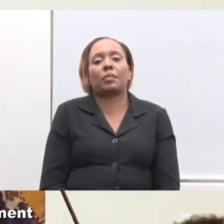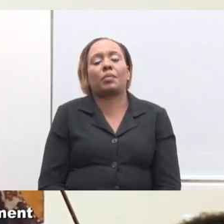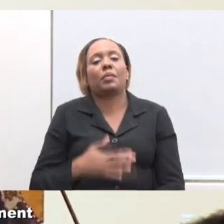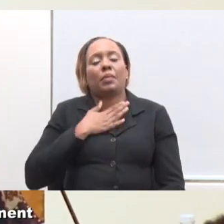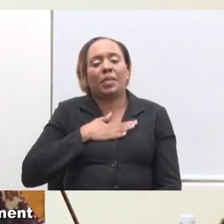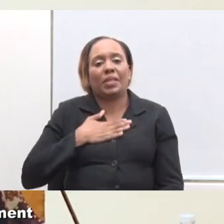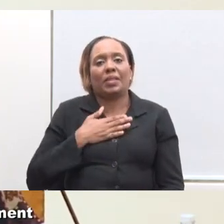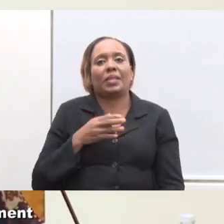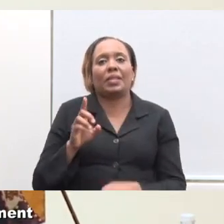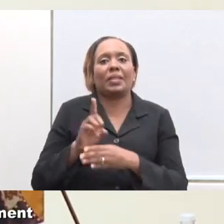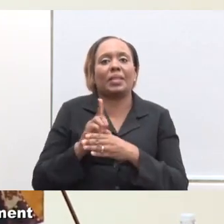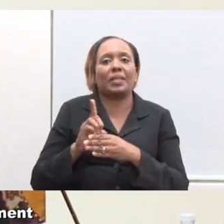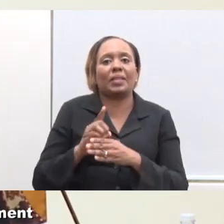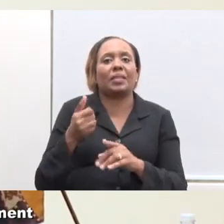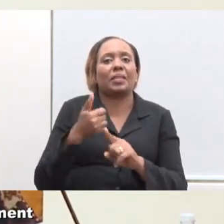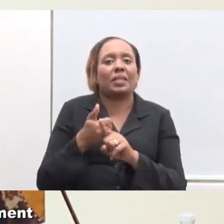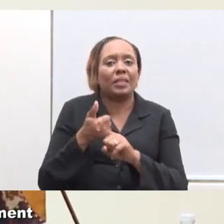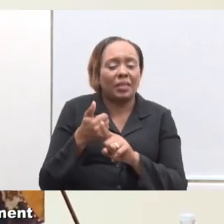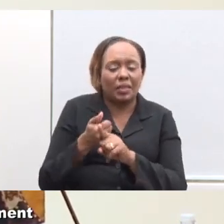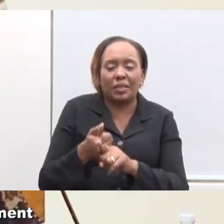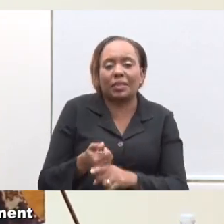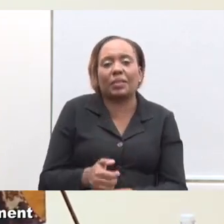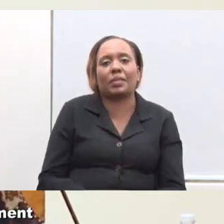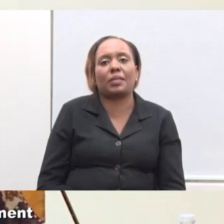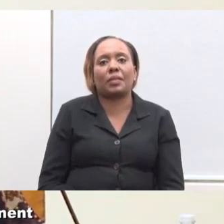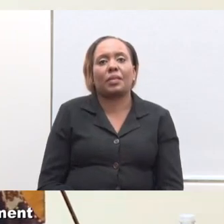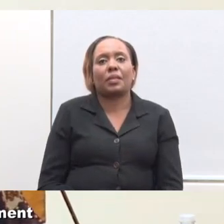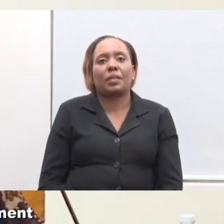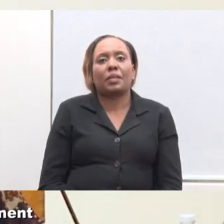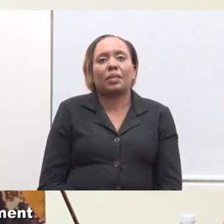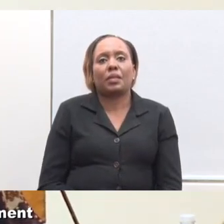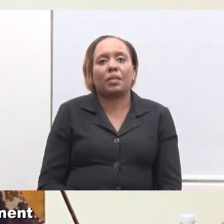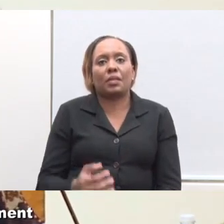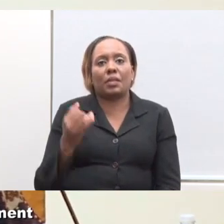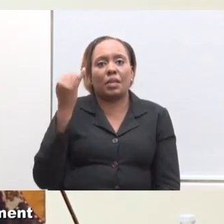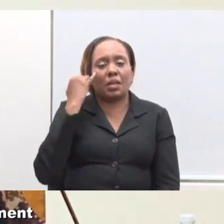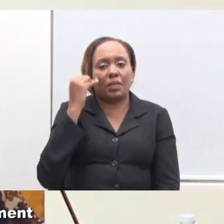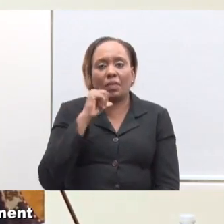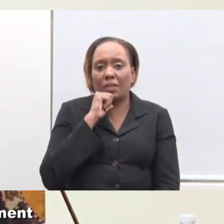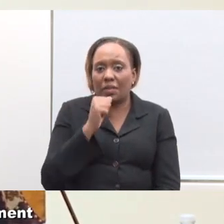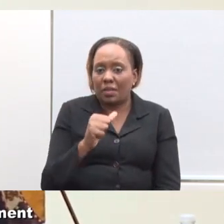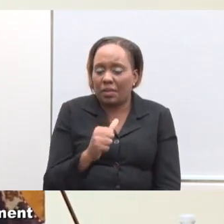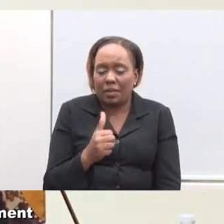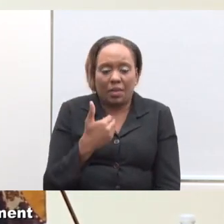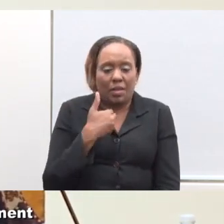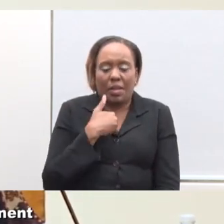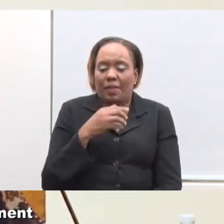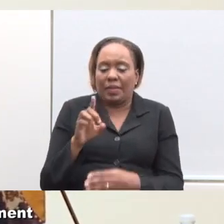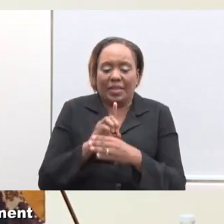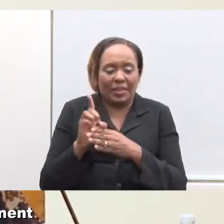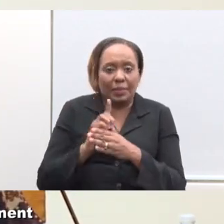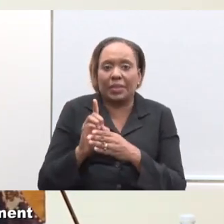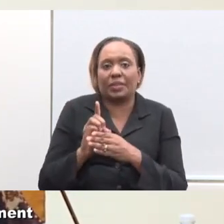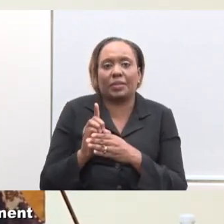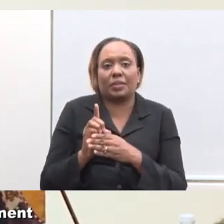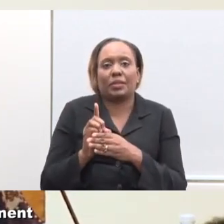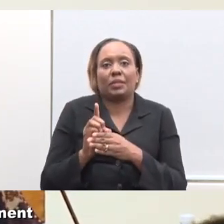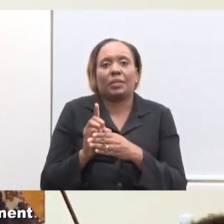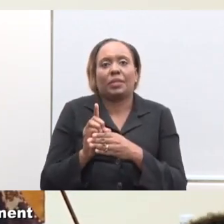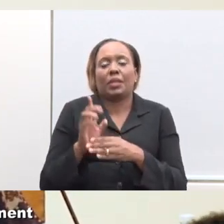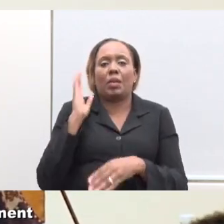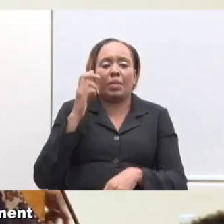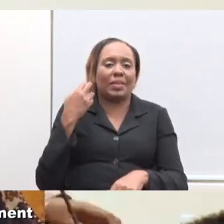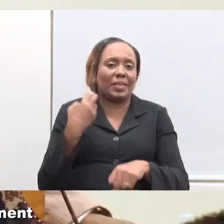discipline. Do not break rank, because if we break rank, Mr. Speaker, it becomes that much more difficult to